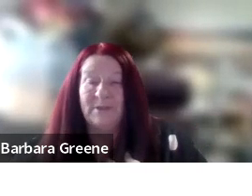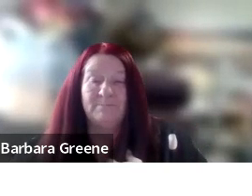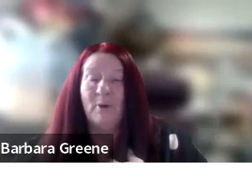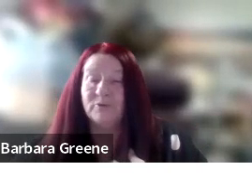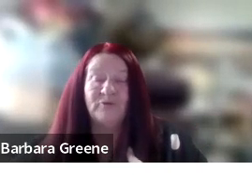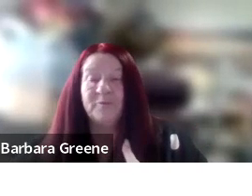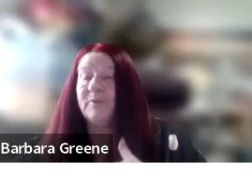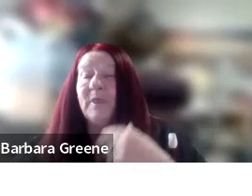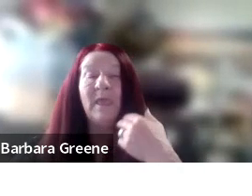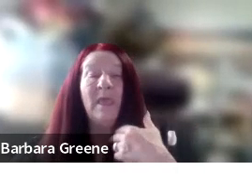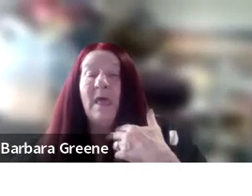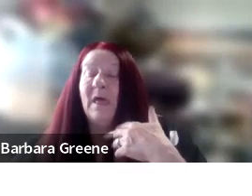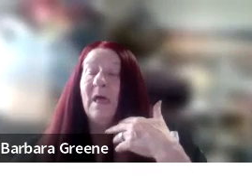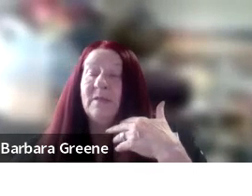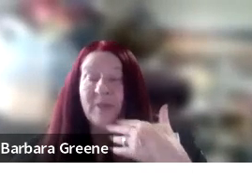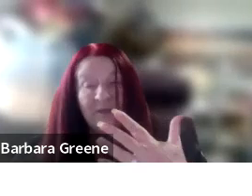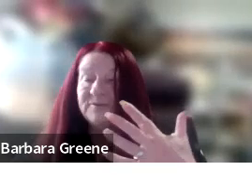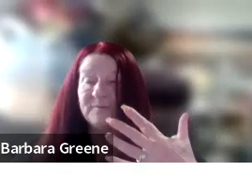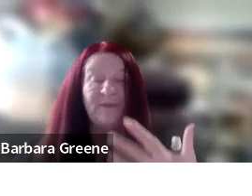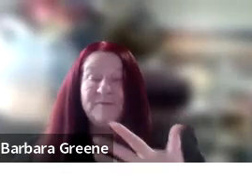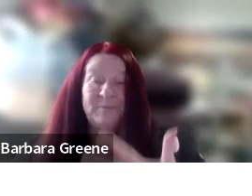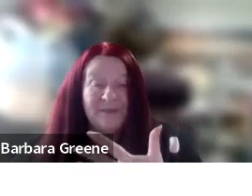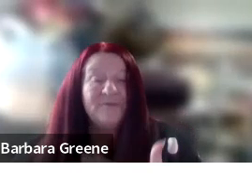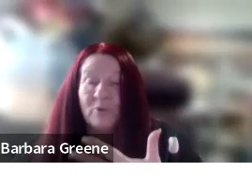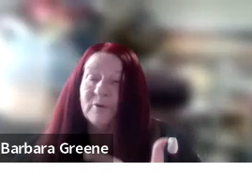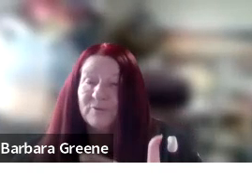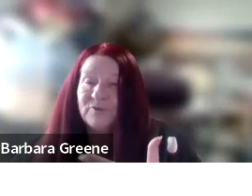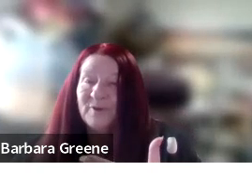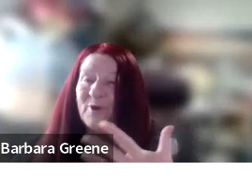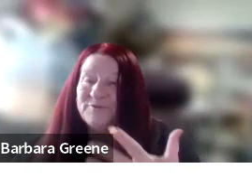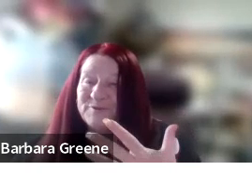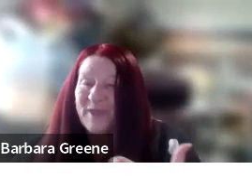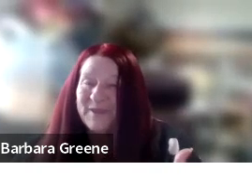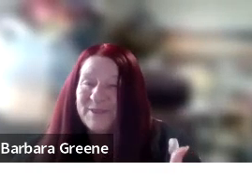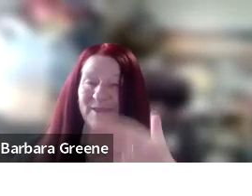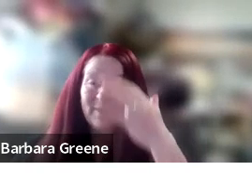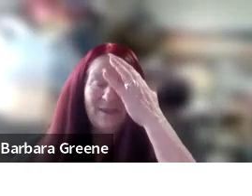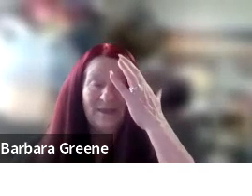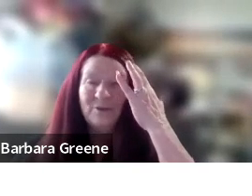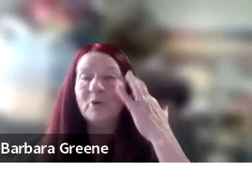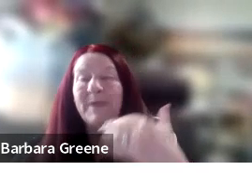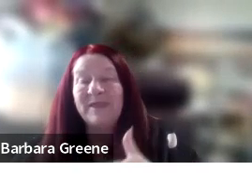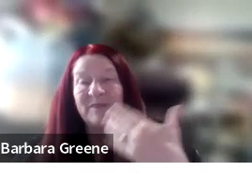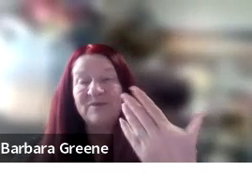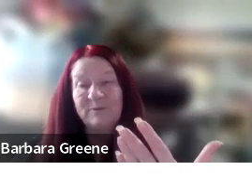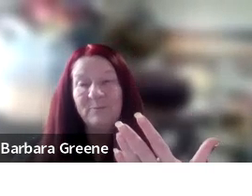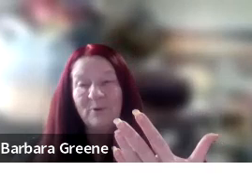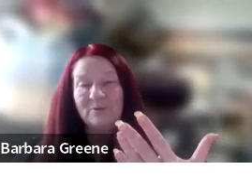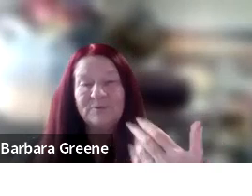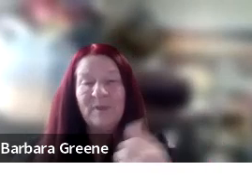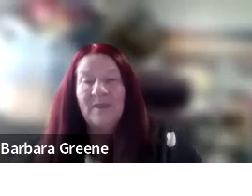We developed partnerships with tons of DCDS workers across the state who were making